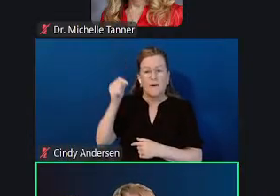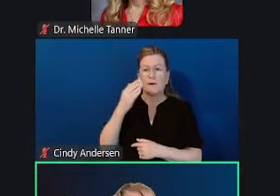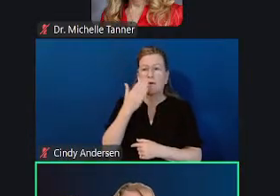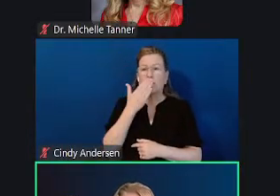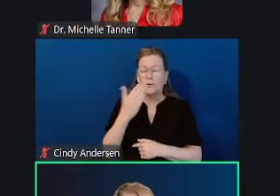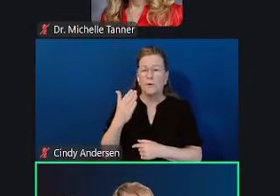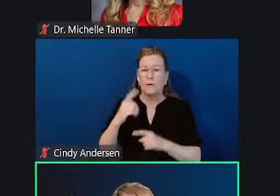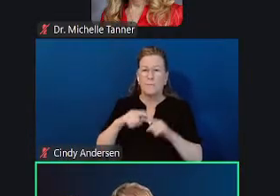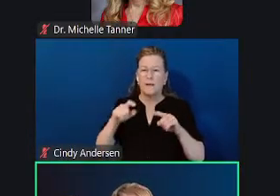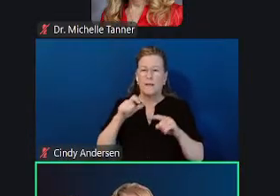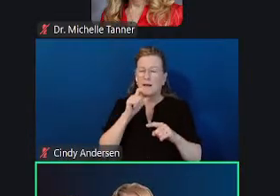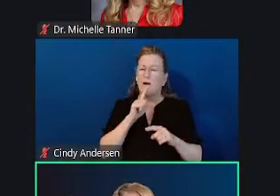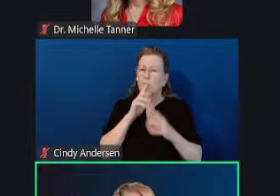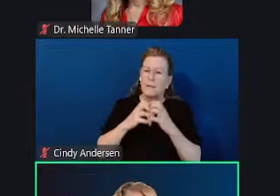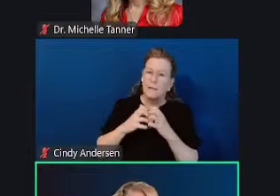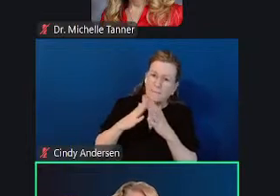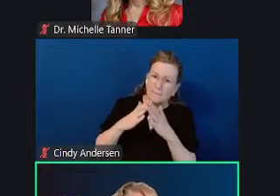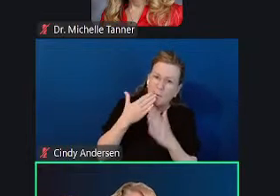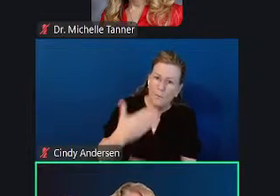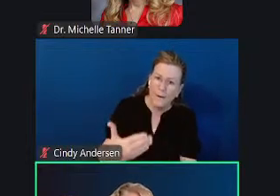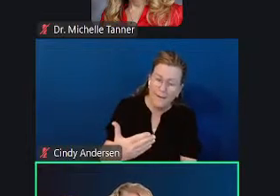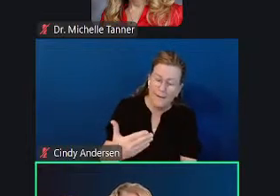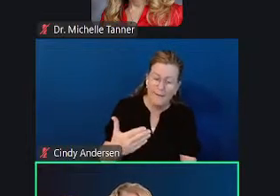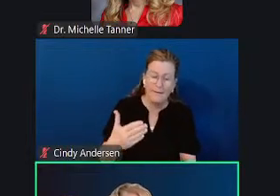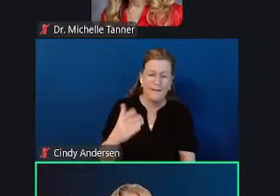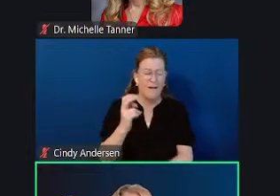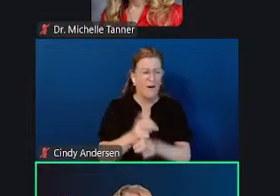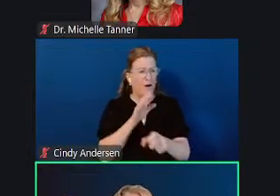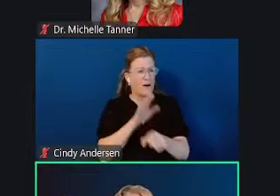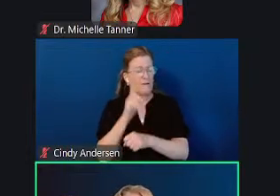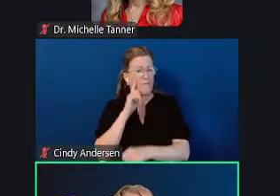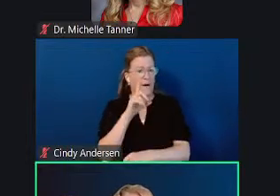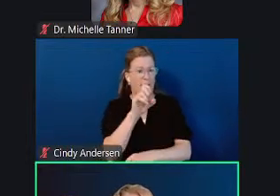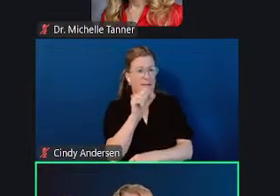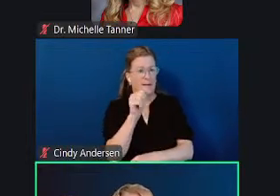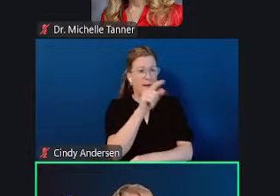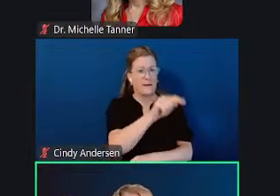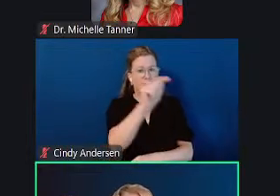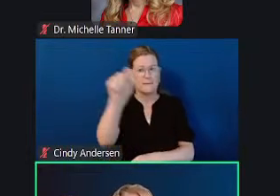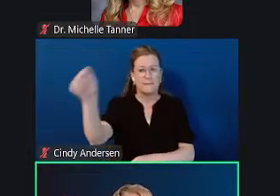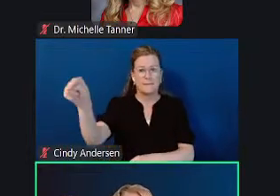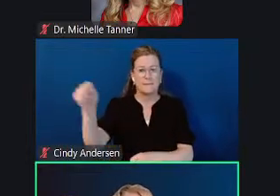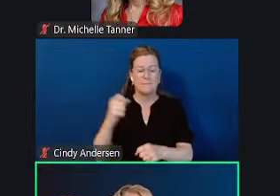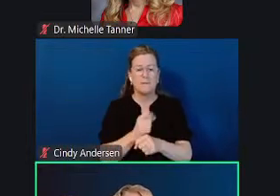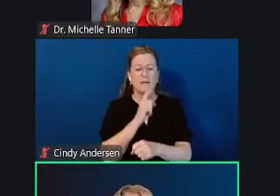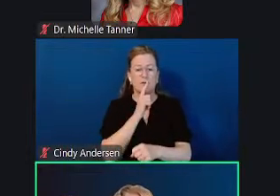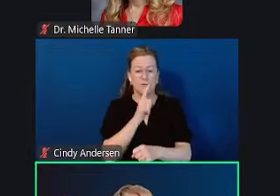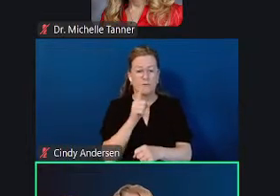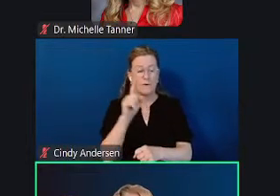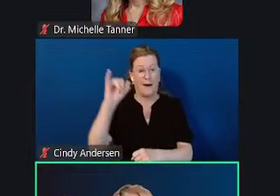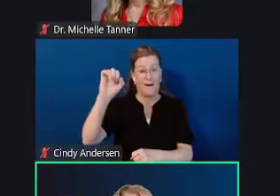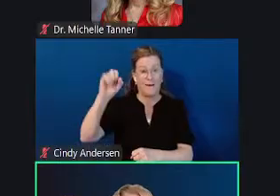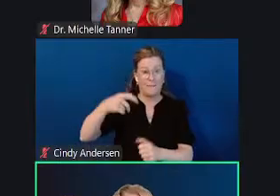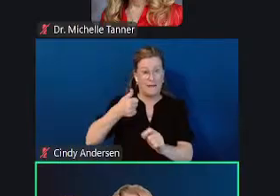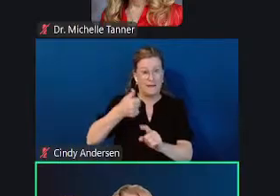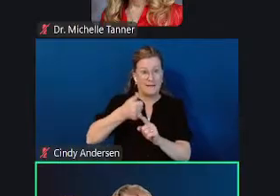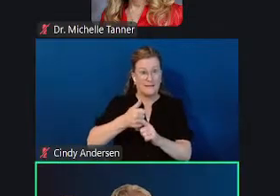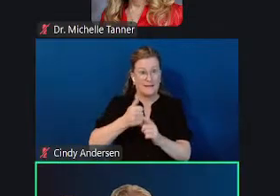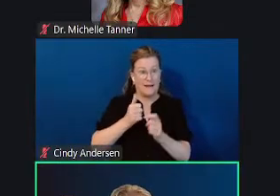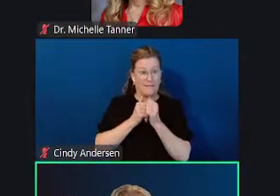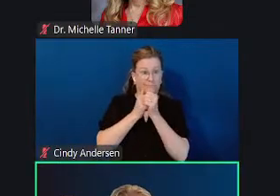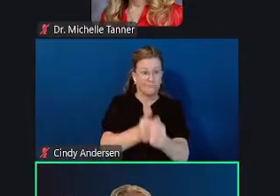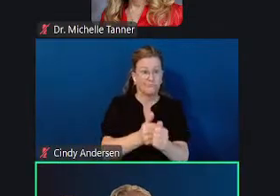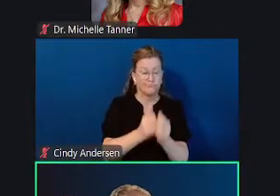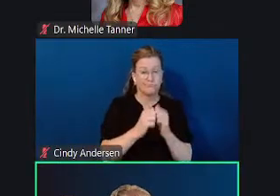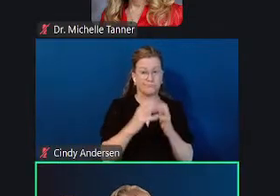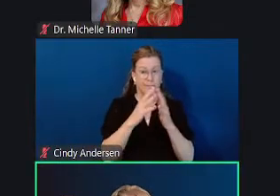implemented well. And it's hard enough for LEAs to make sure that the IEP is implemented